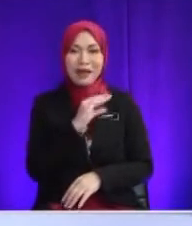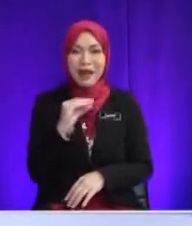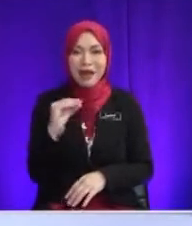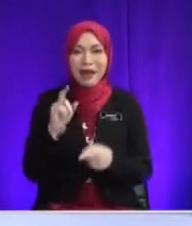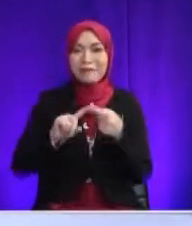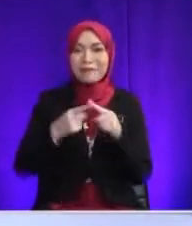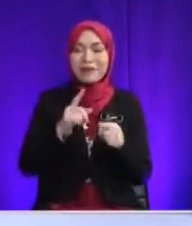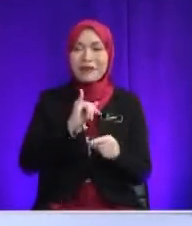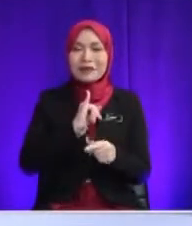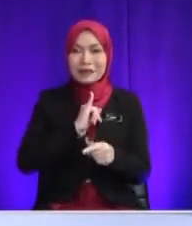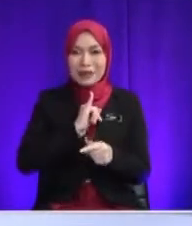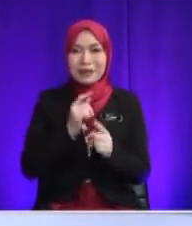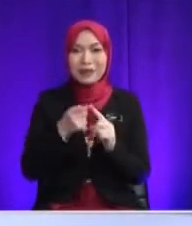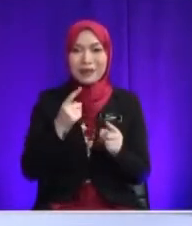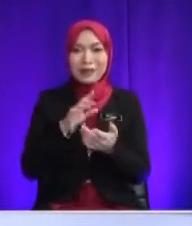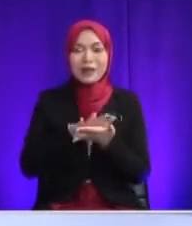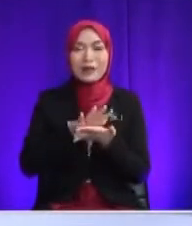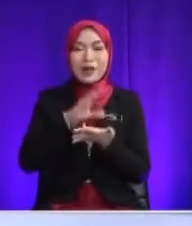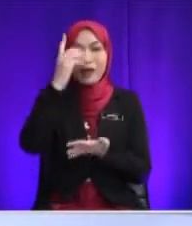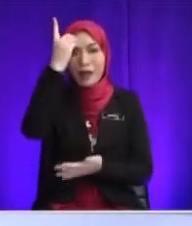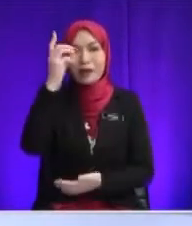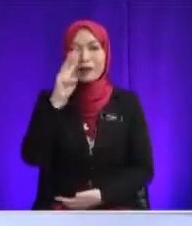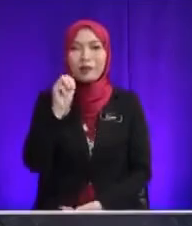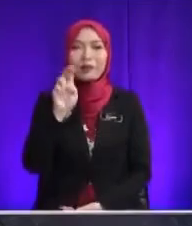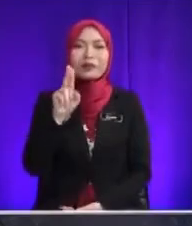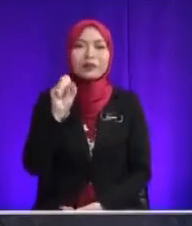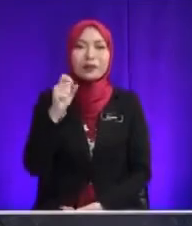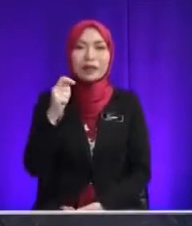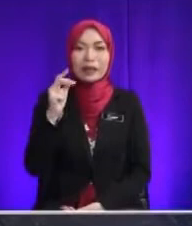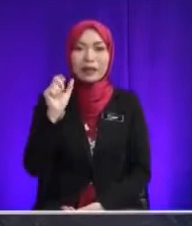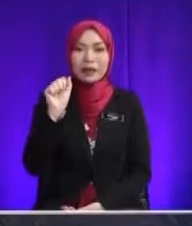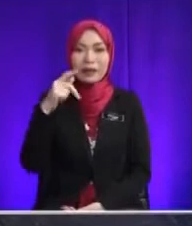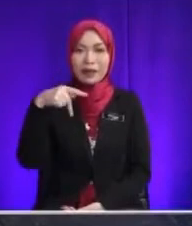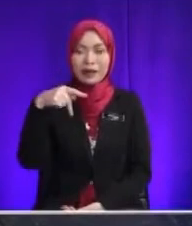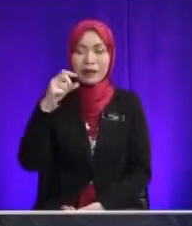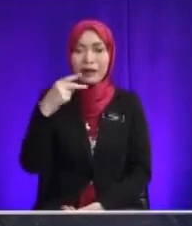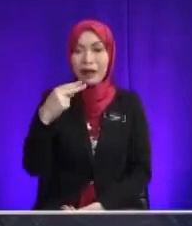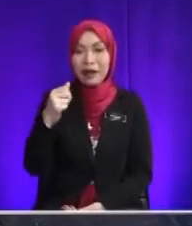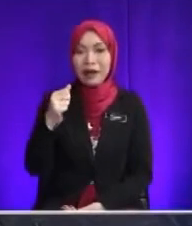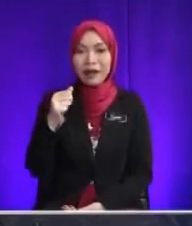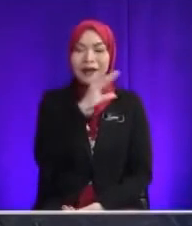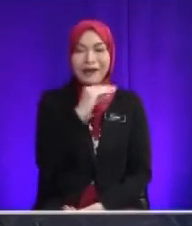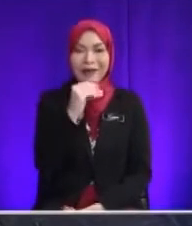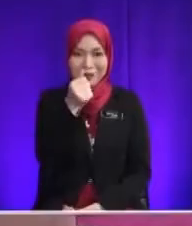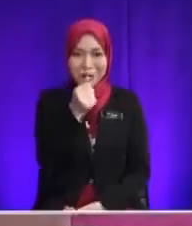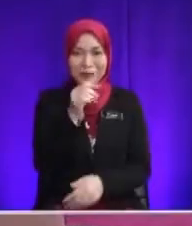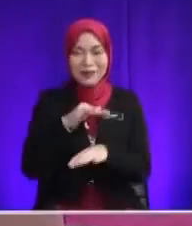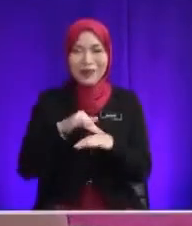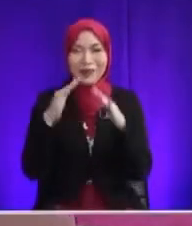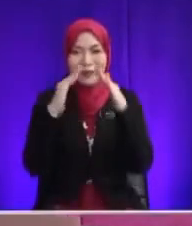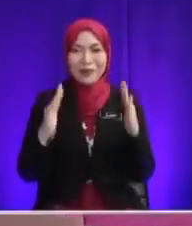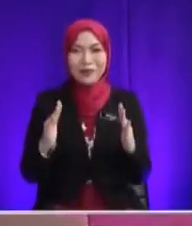SMK, Dato' Mustafa, and you watching at home. Alright teacher, so in this segment, what will we be doing next? Alright, so for